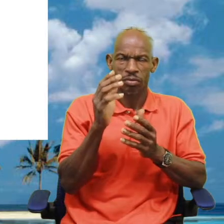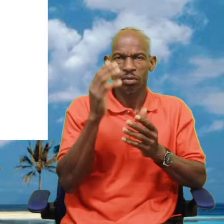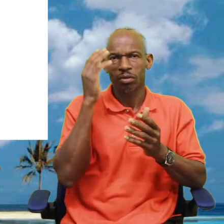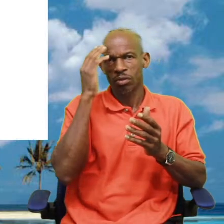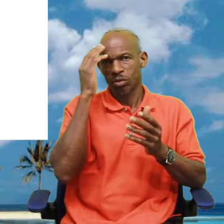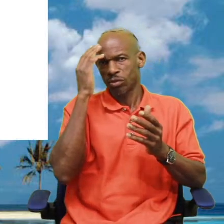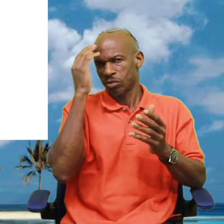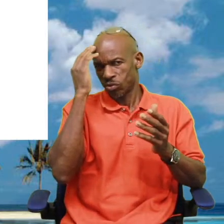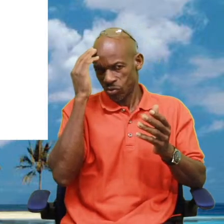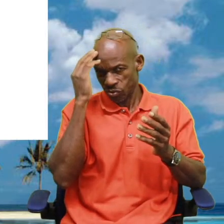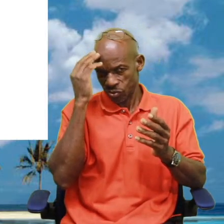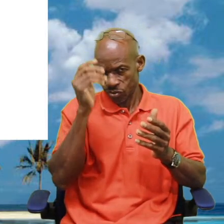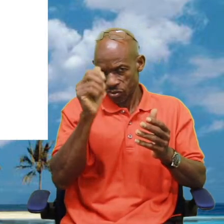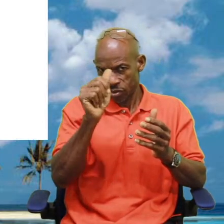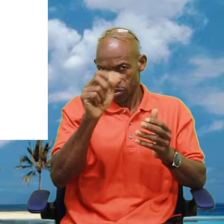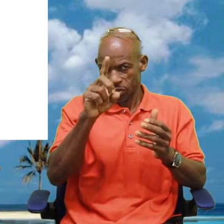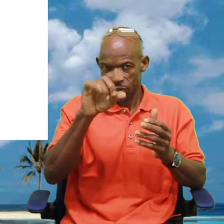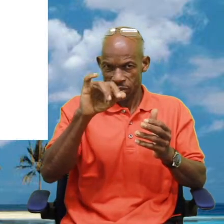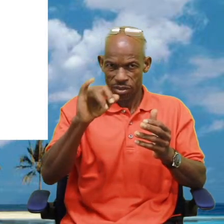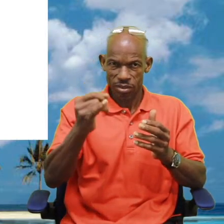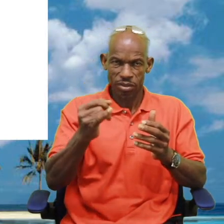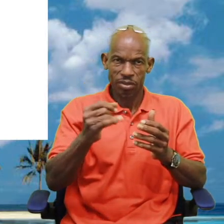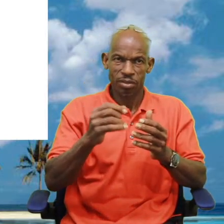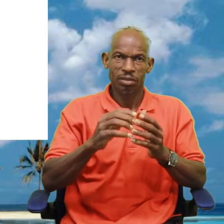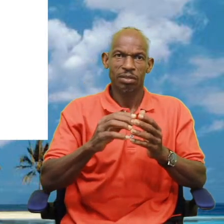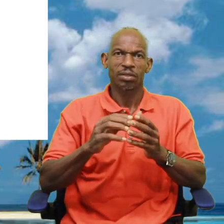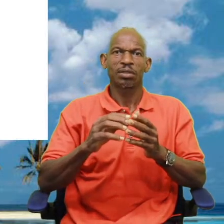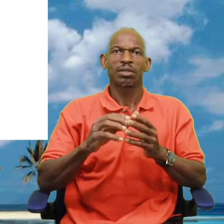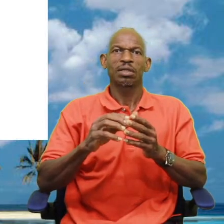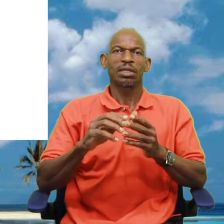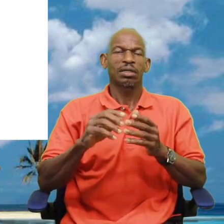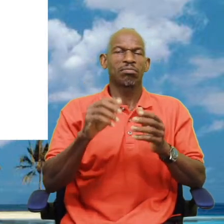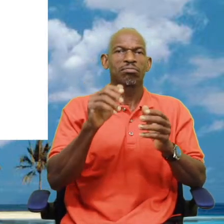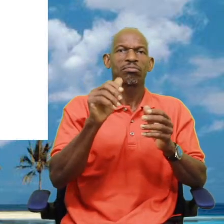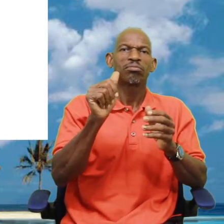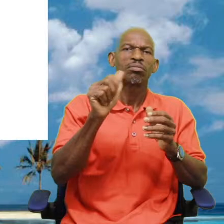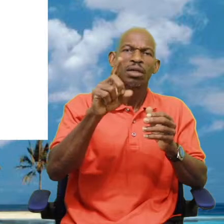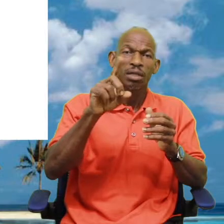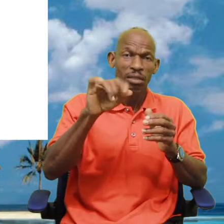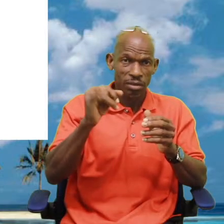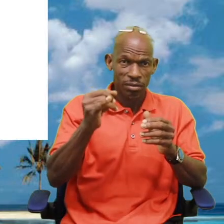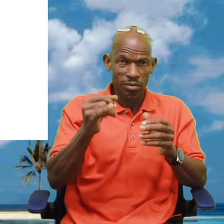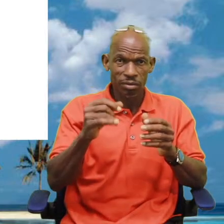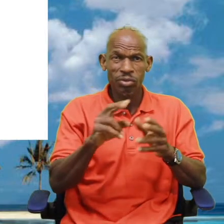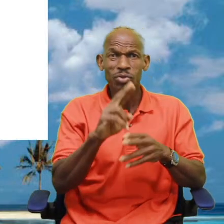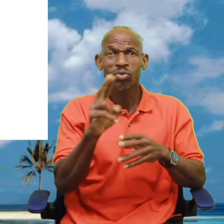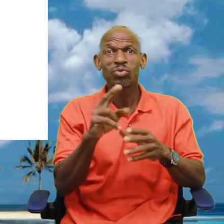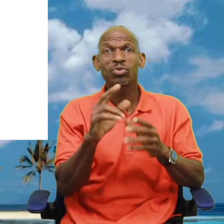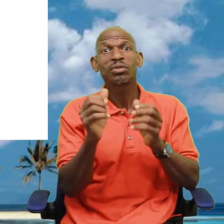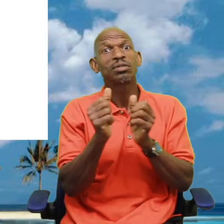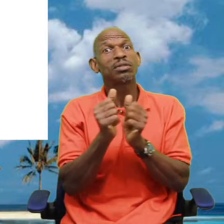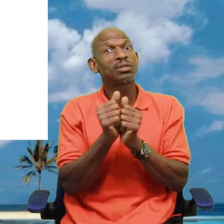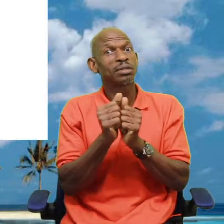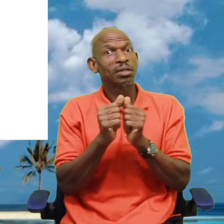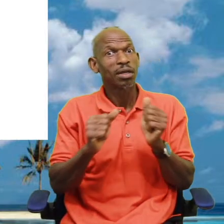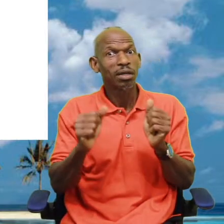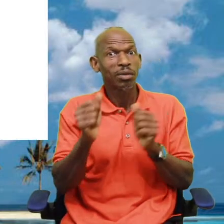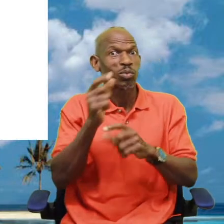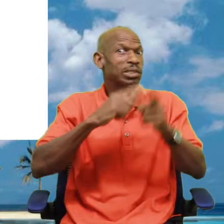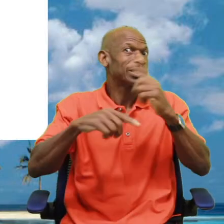a function of words or signs that we communicate with.